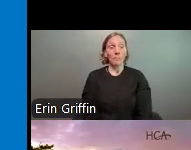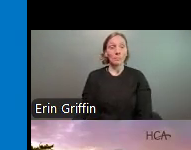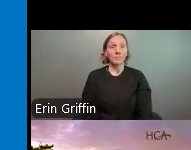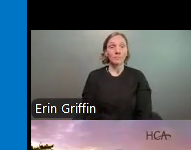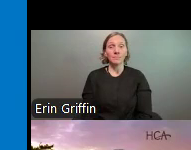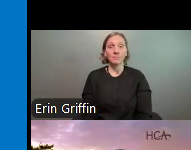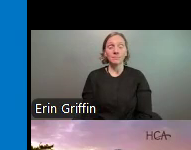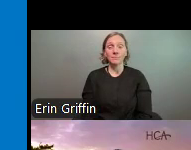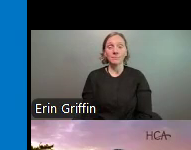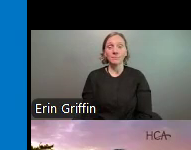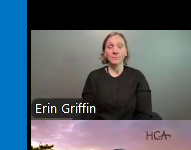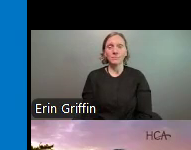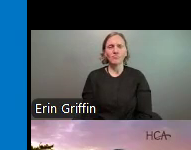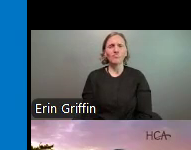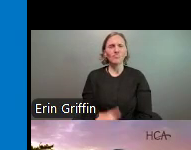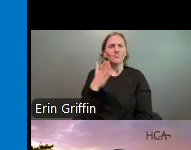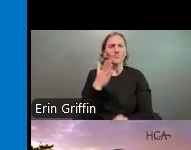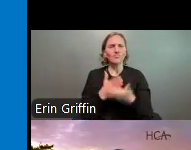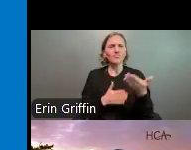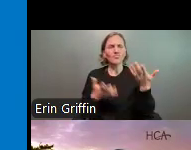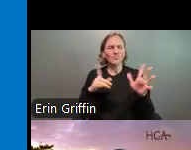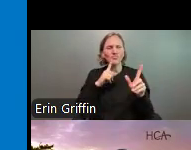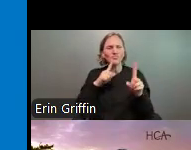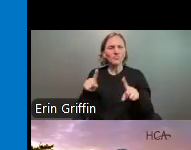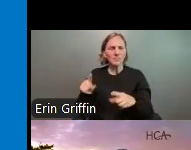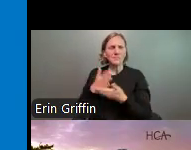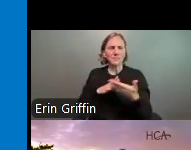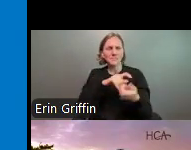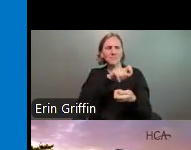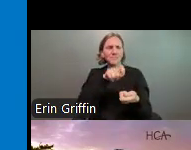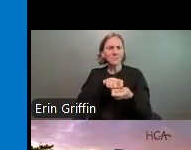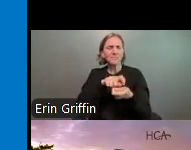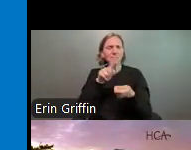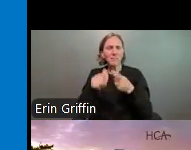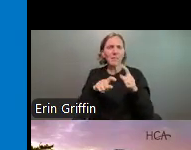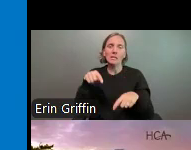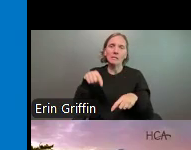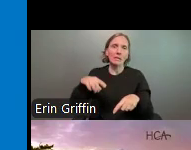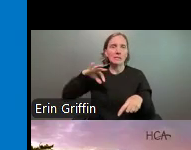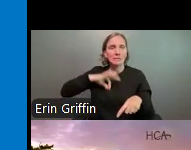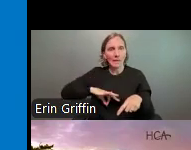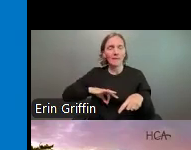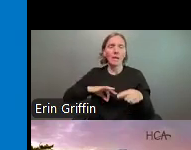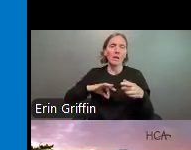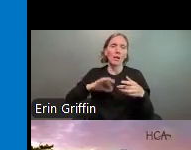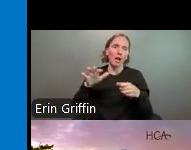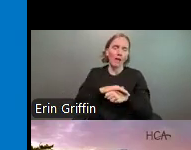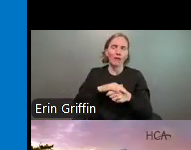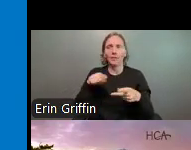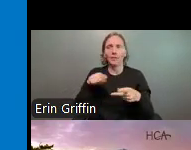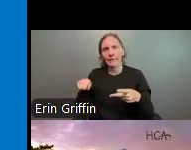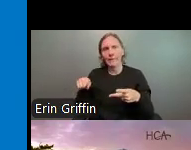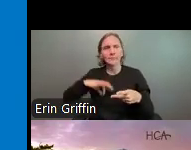Some of these I do think we've talked about because there's been some very specific questions in the chat, such as, is this benefit covered? Is this benefit